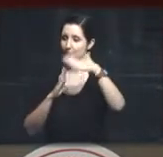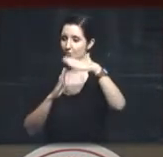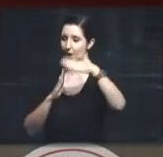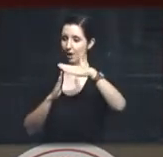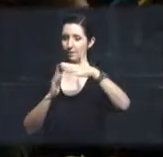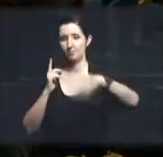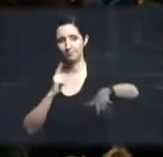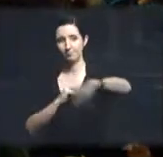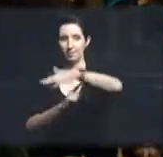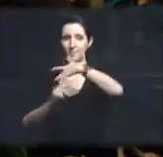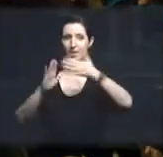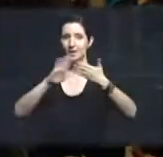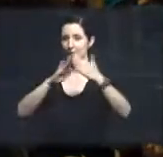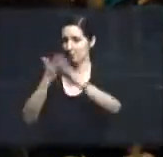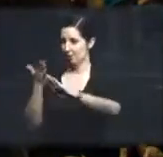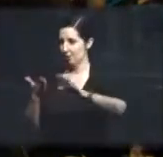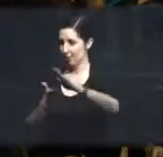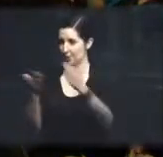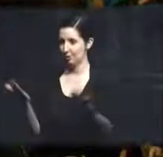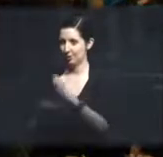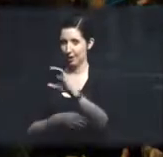Colorado.